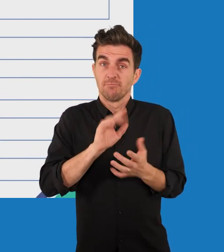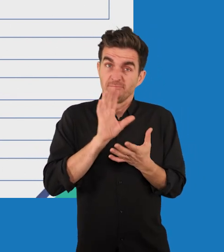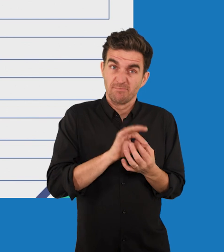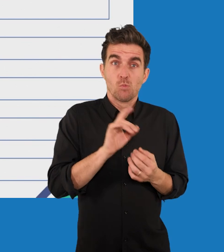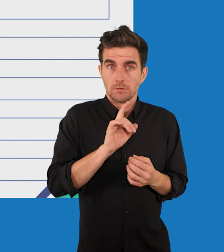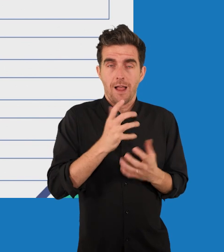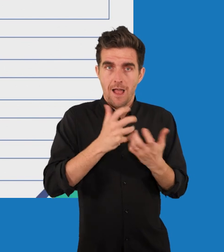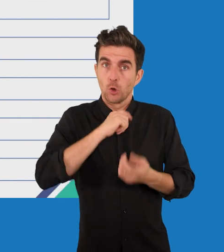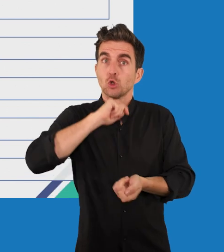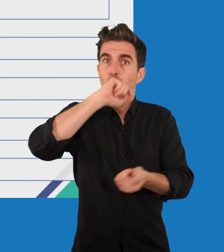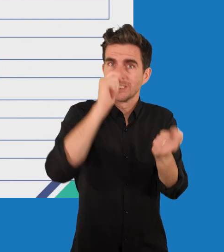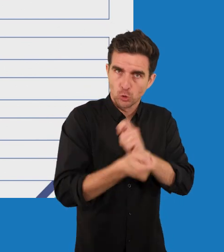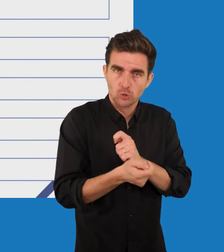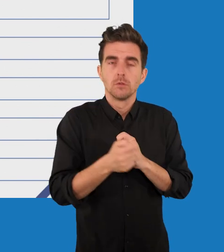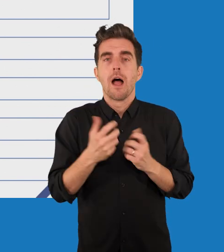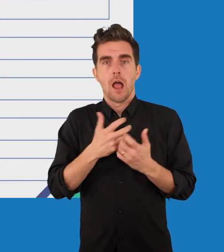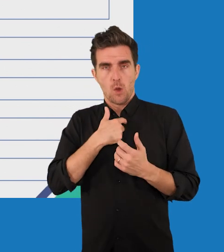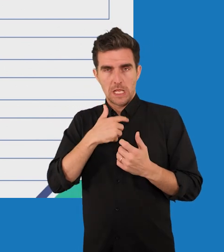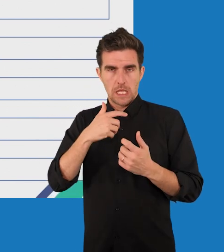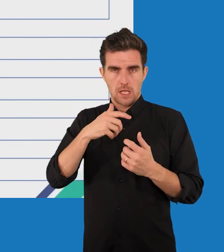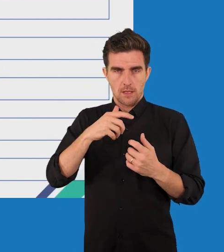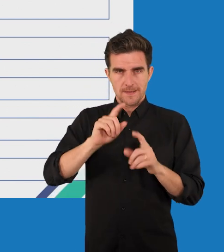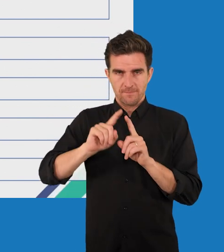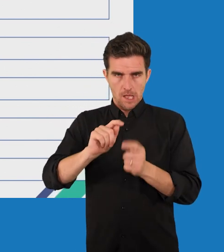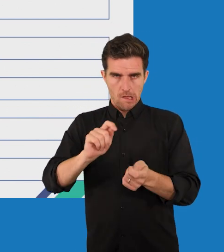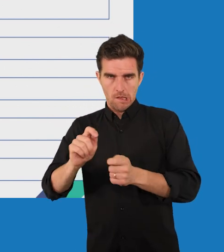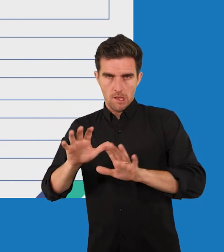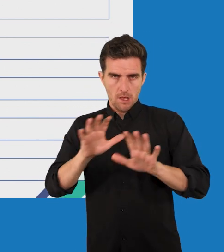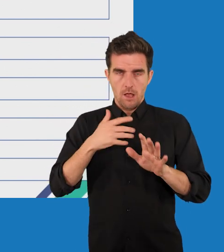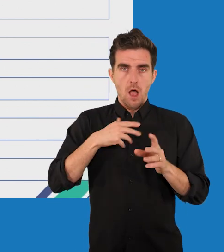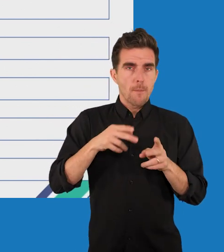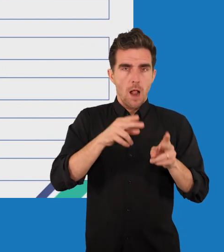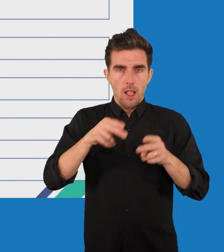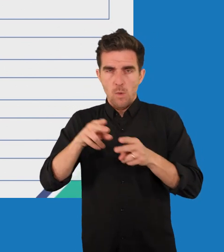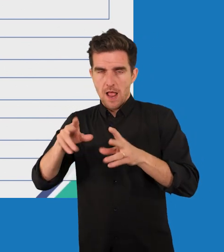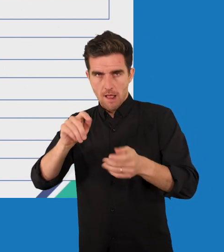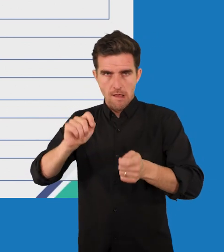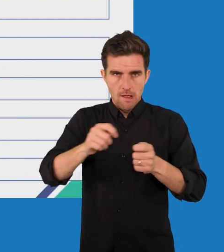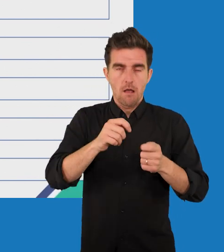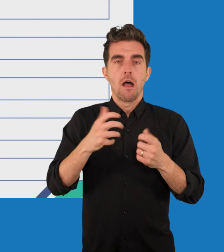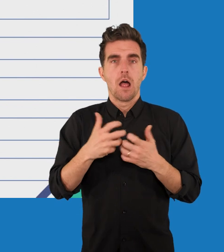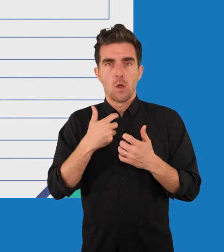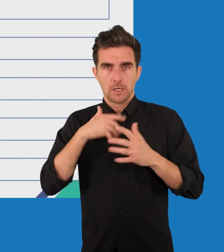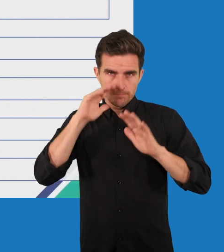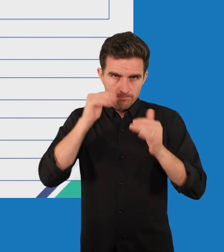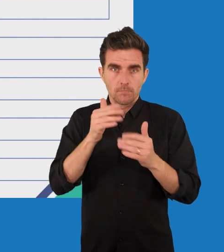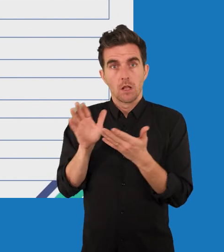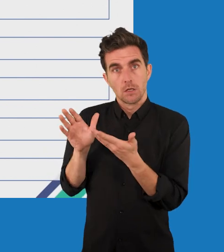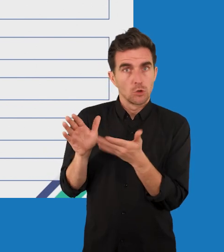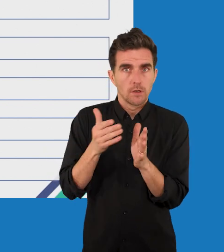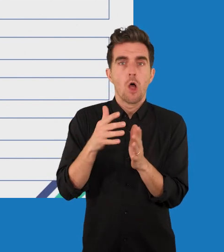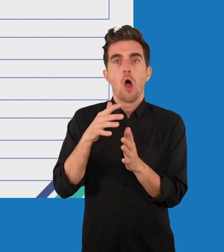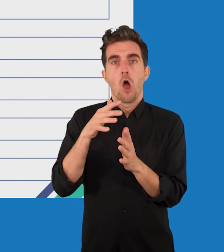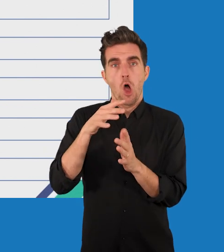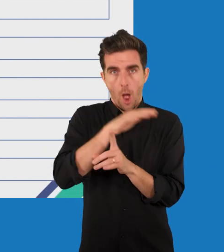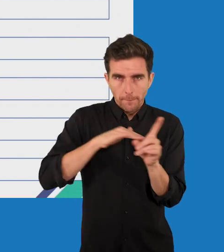areas, particularly around transformation, but also how we will redesign some of the pathways we have, how we will really